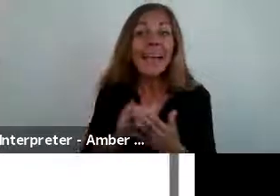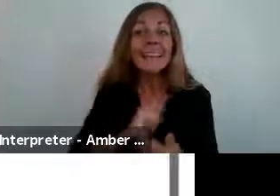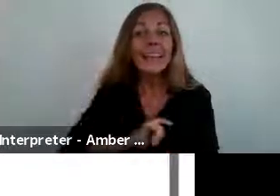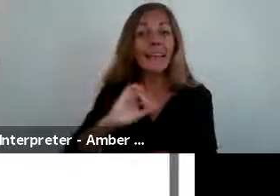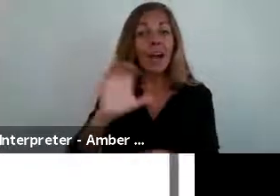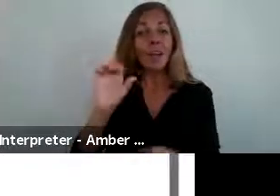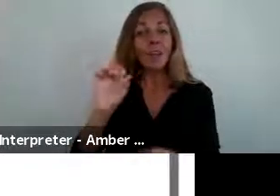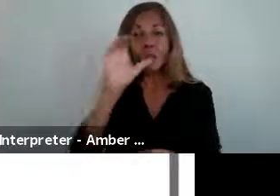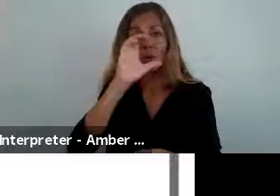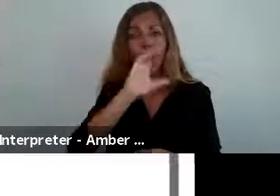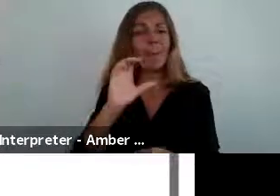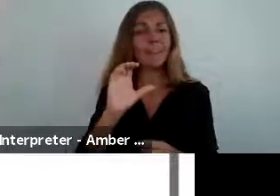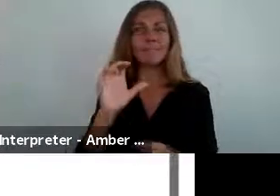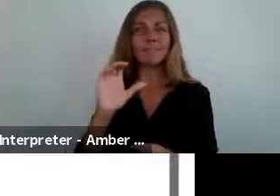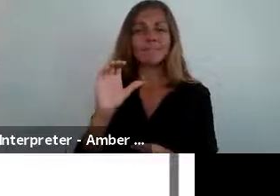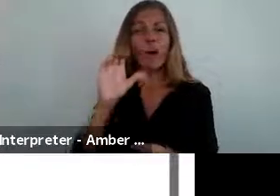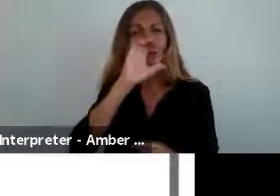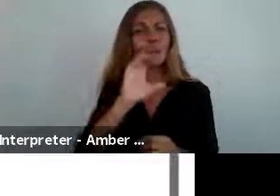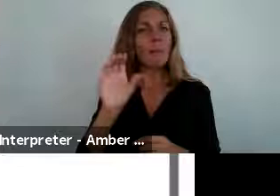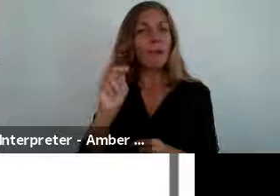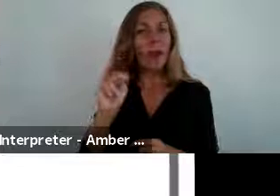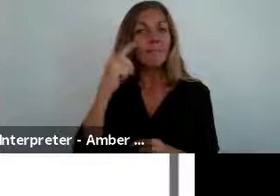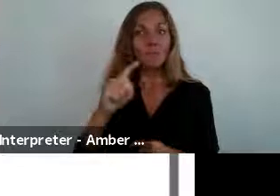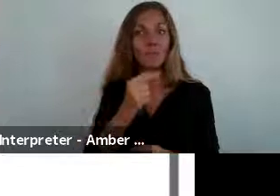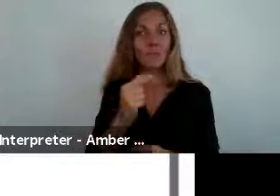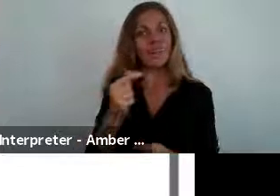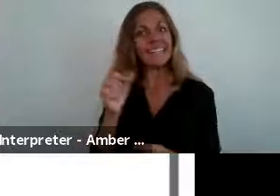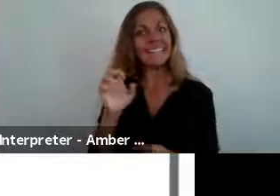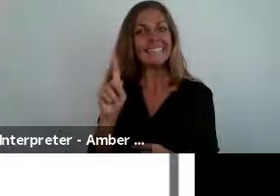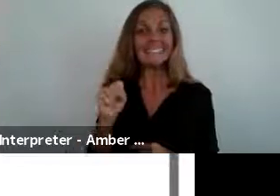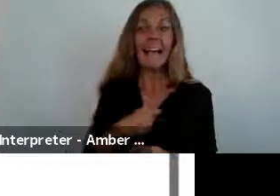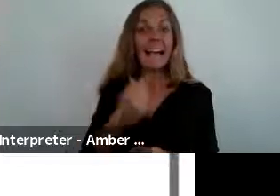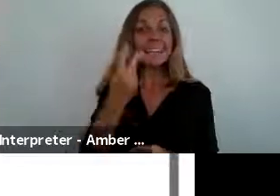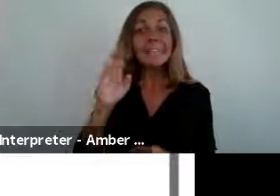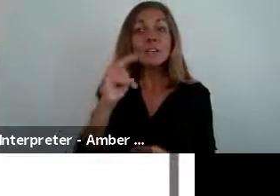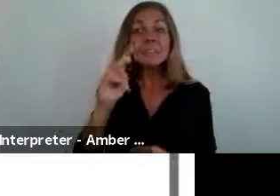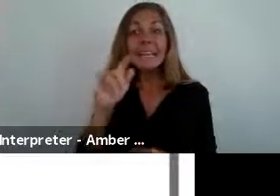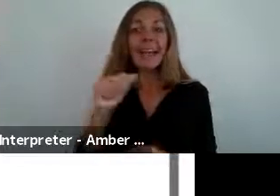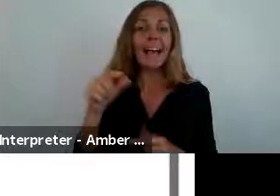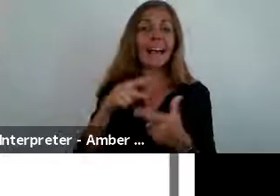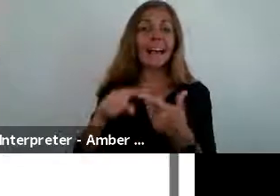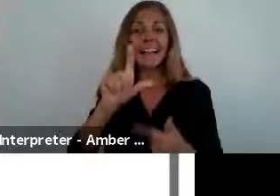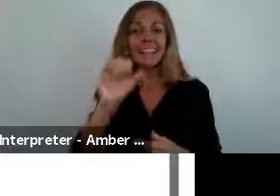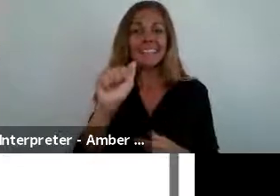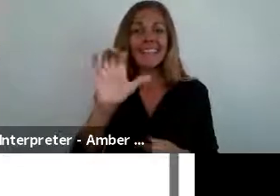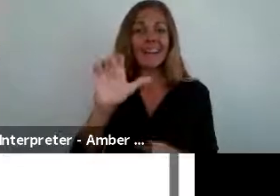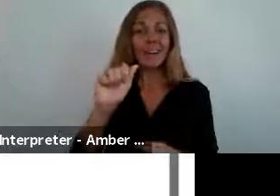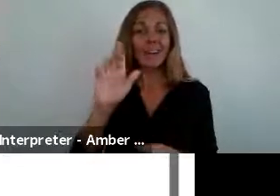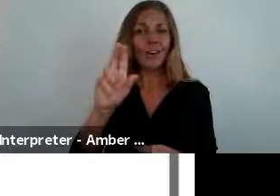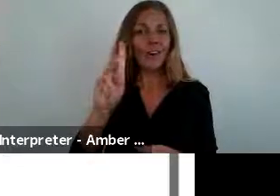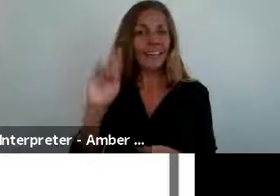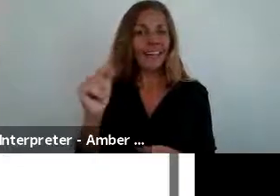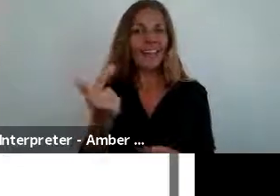like Christina there and like Lisa Carling and people like that. And it was just